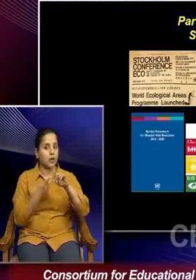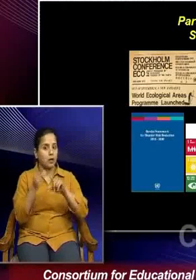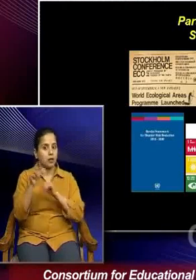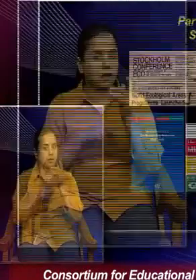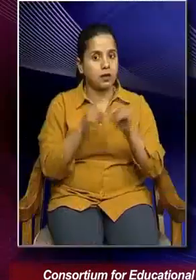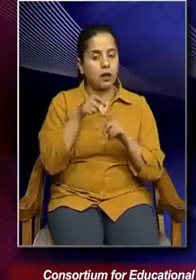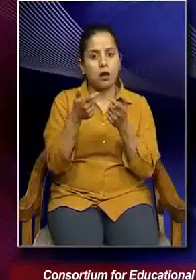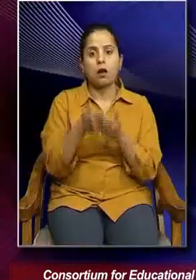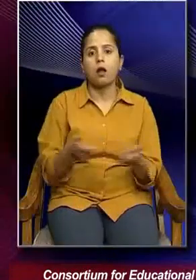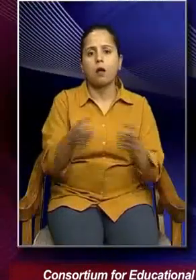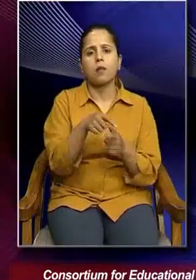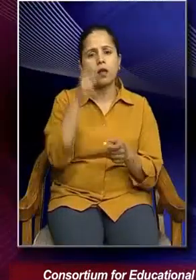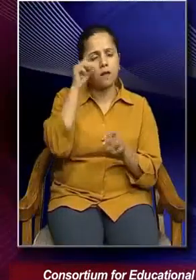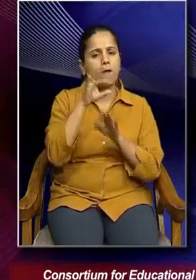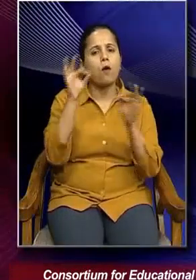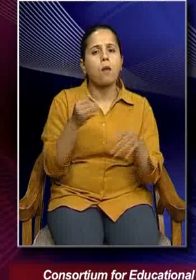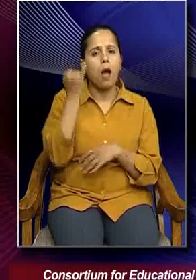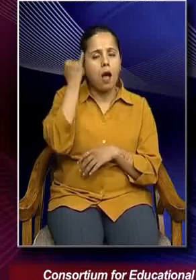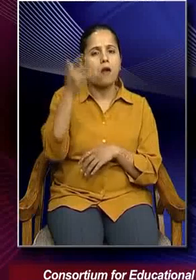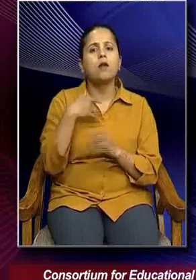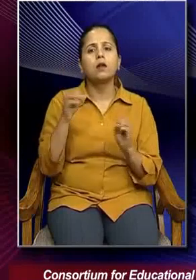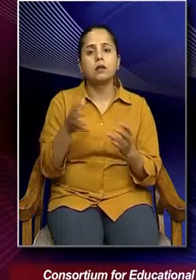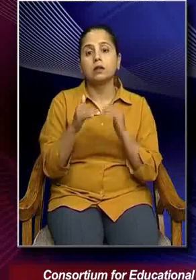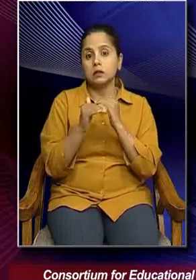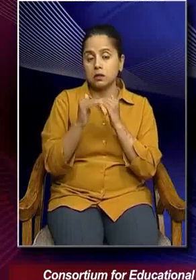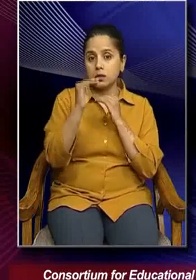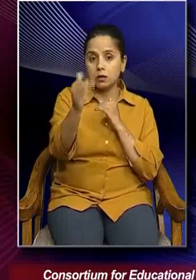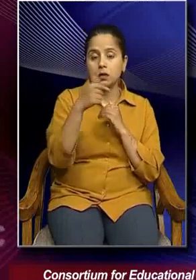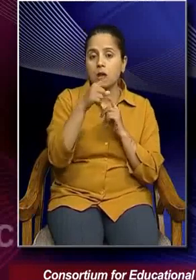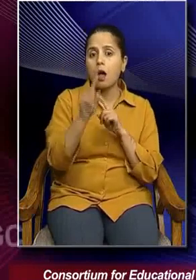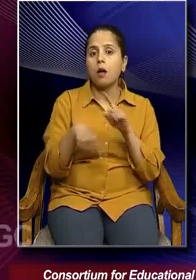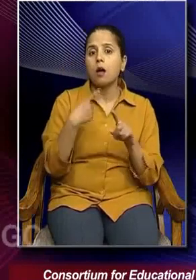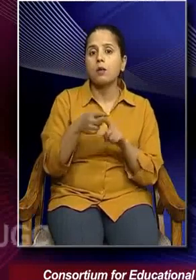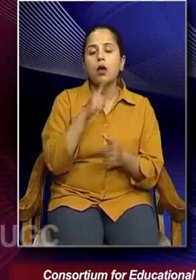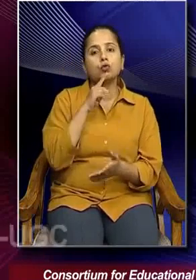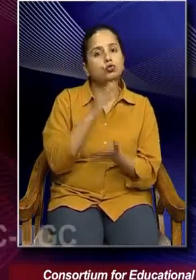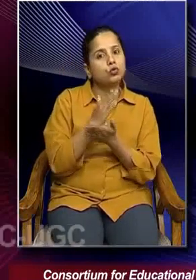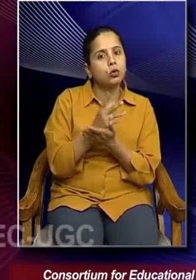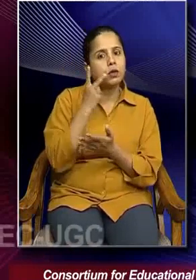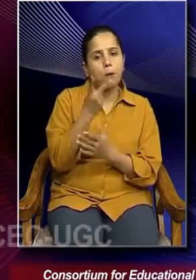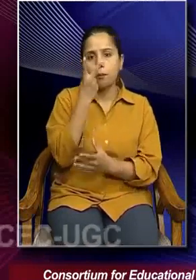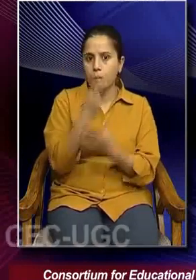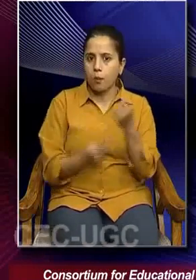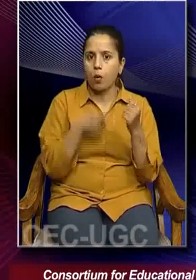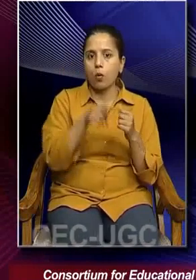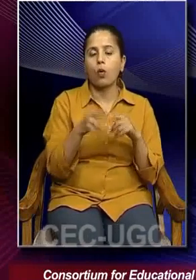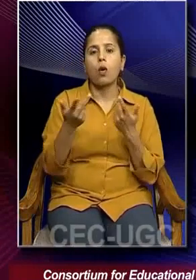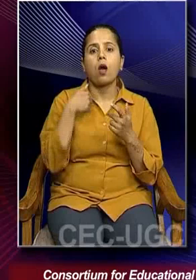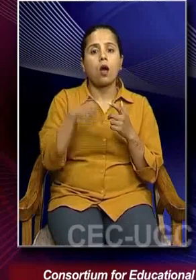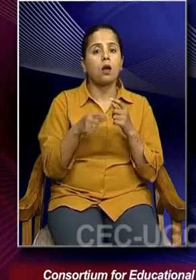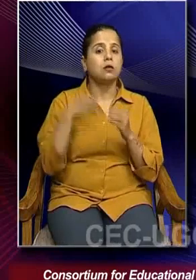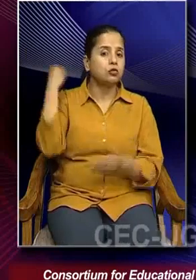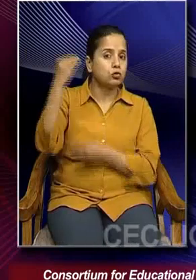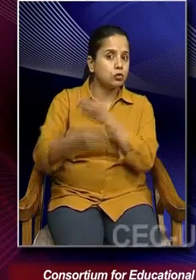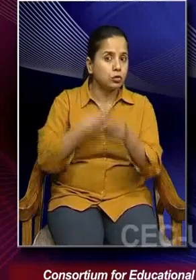this formal idea that sustainability is about ensuring both intragenerational